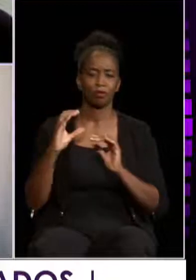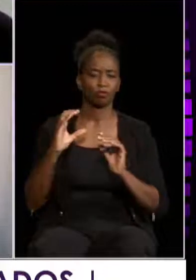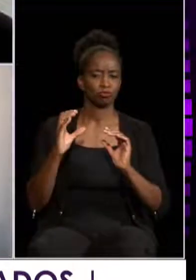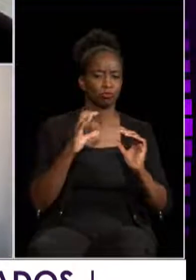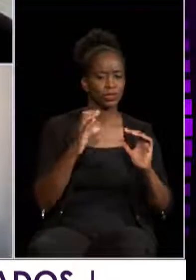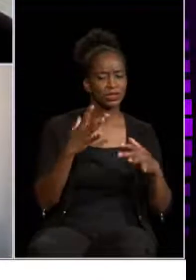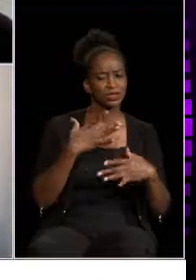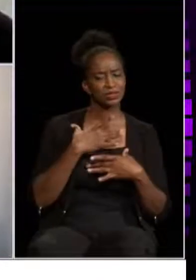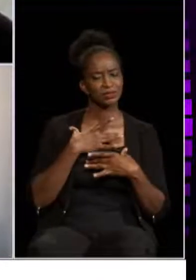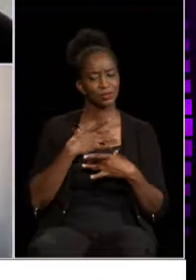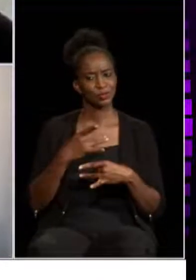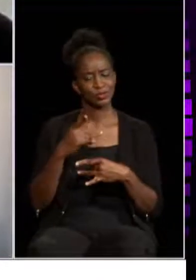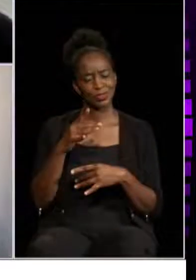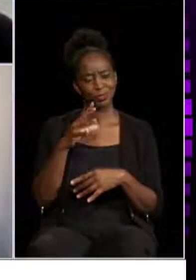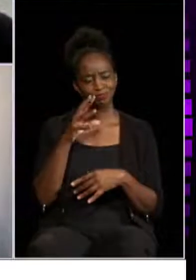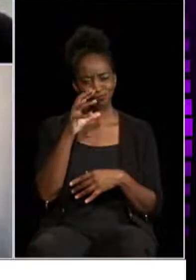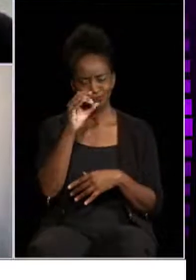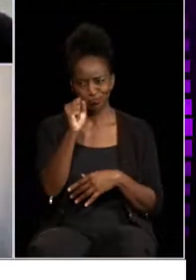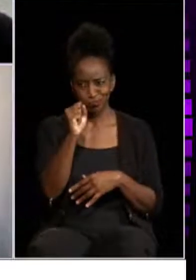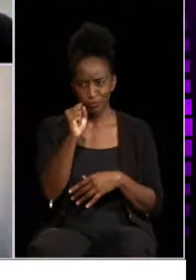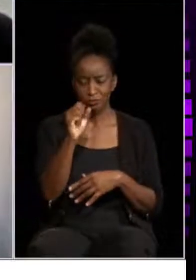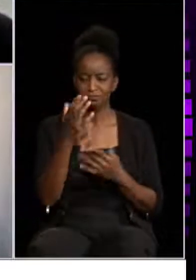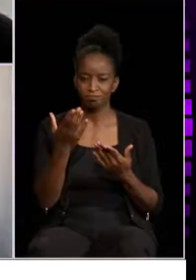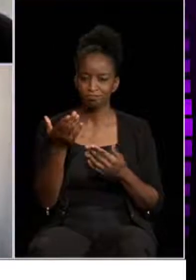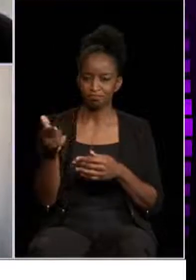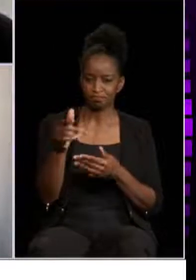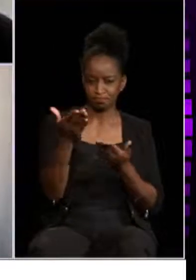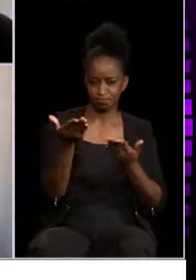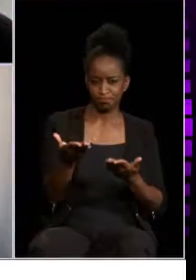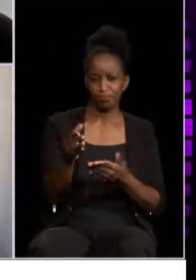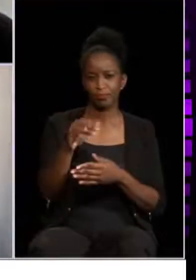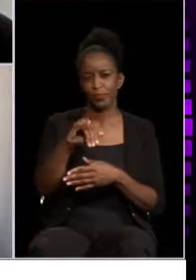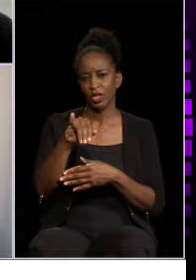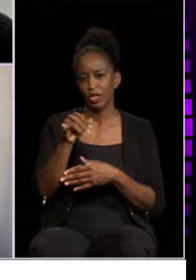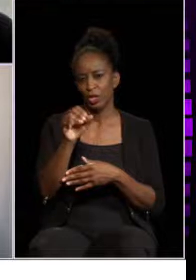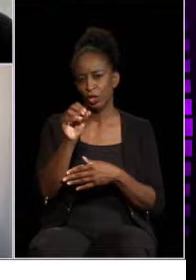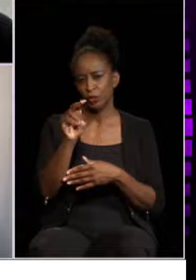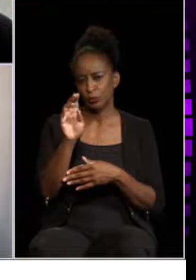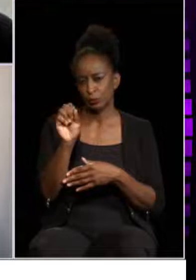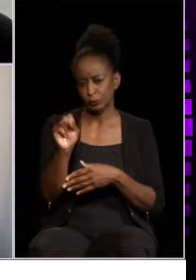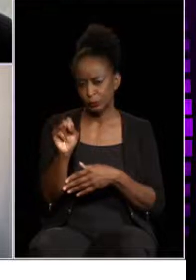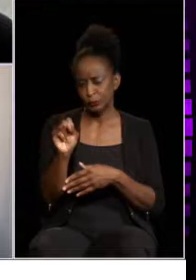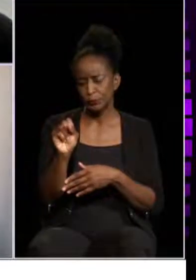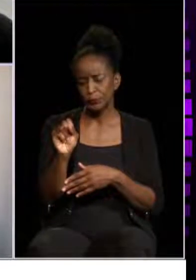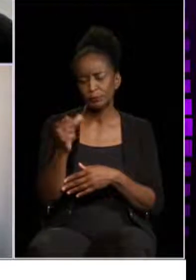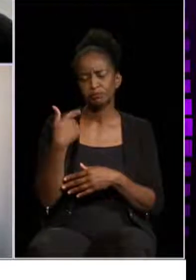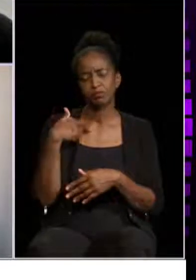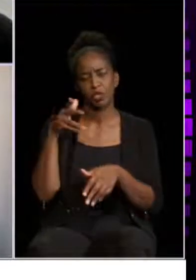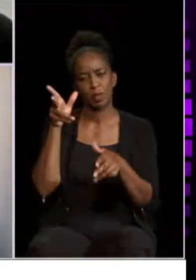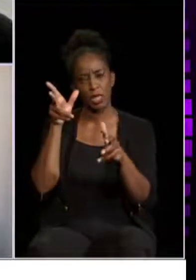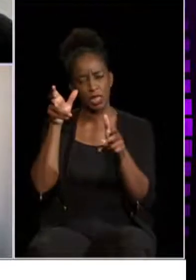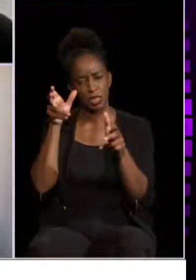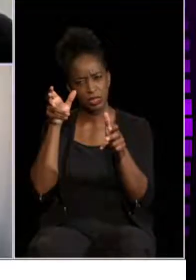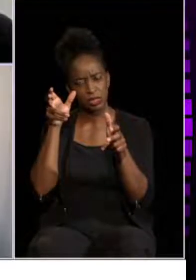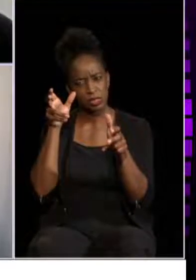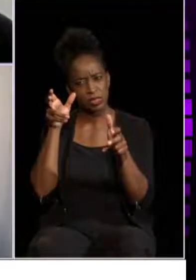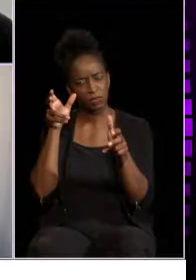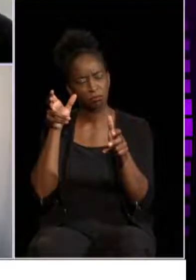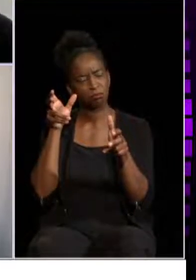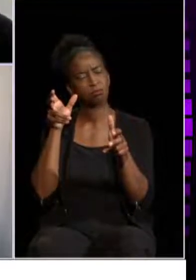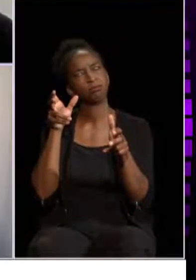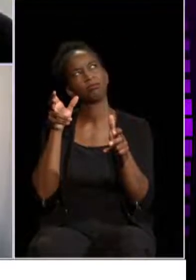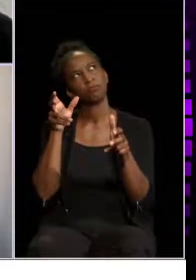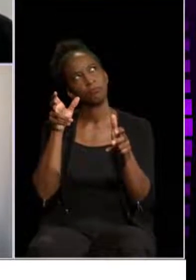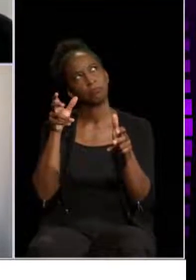Ms. Jones, a question that came up just now in my mind, and I think is a question a lot of people have been wondering about for a while